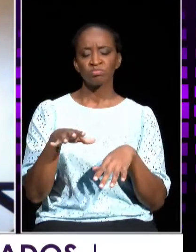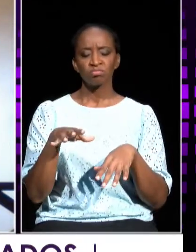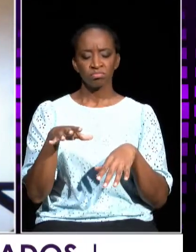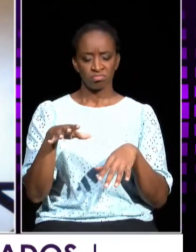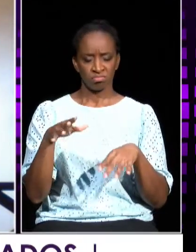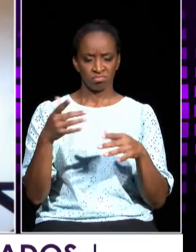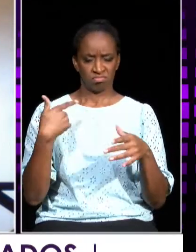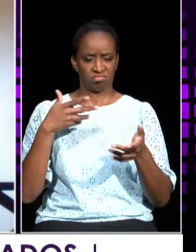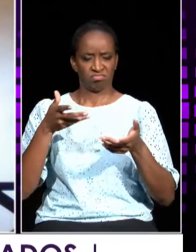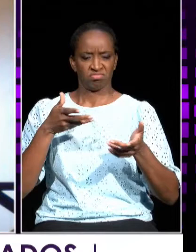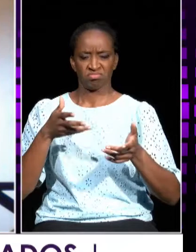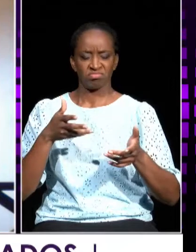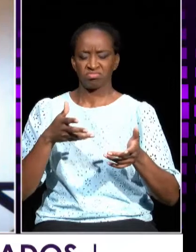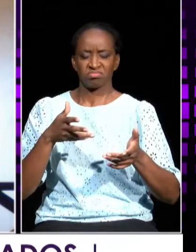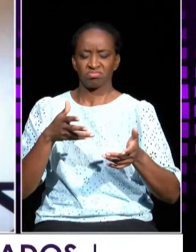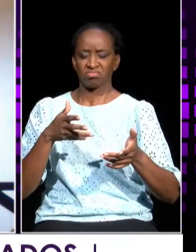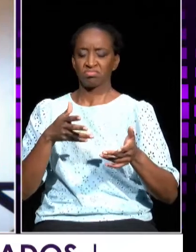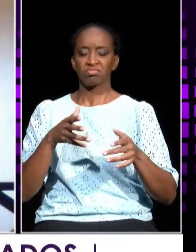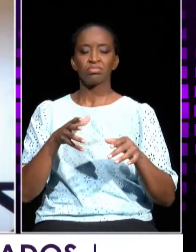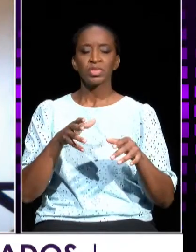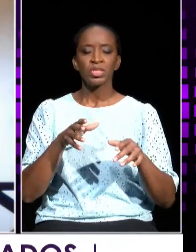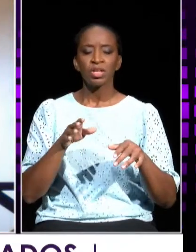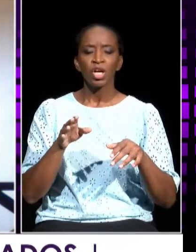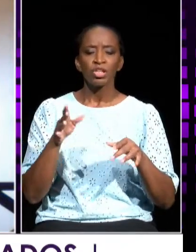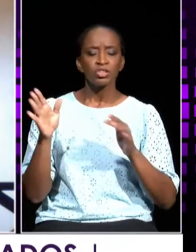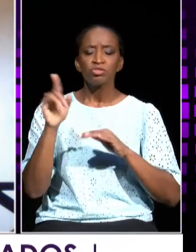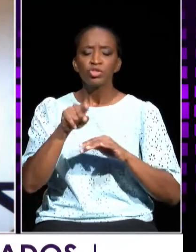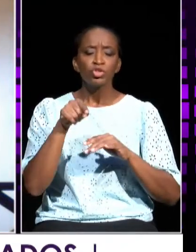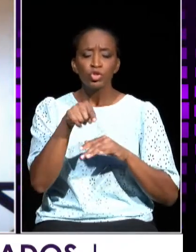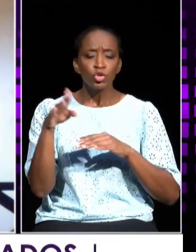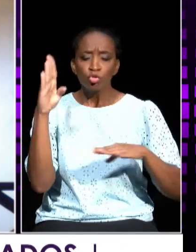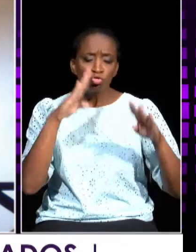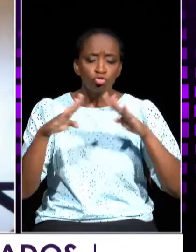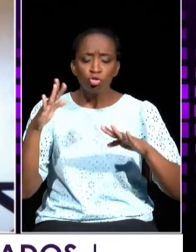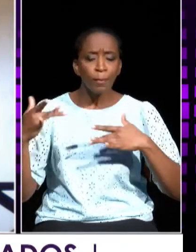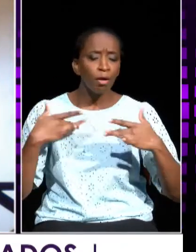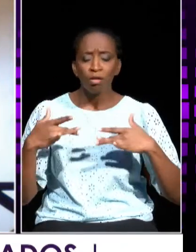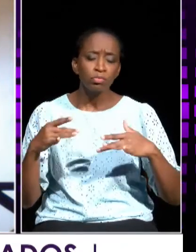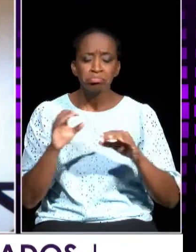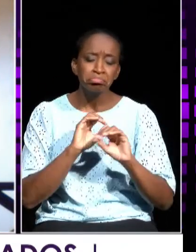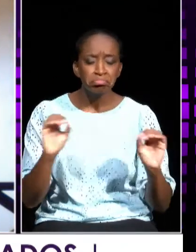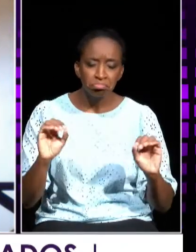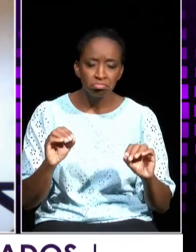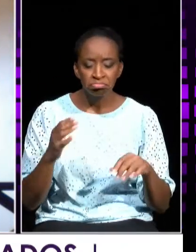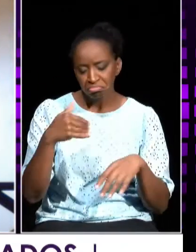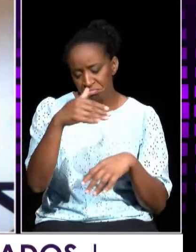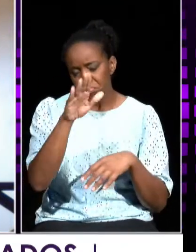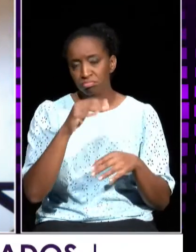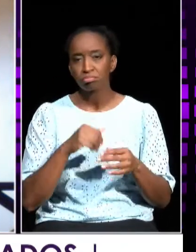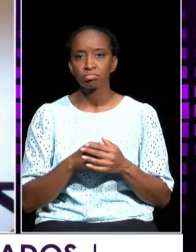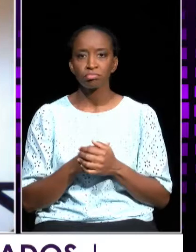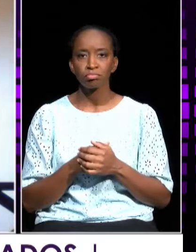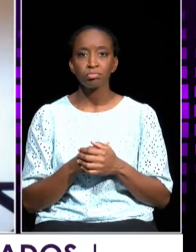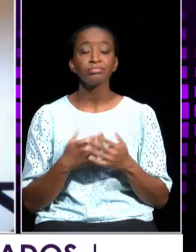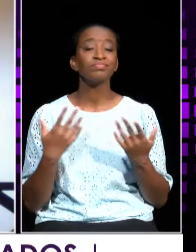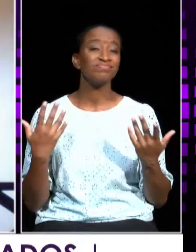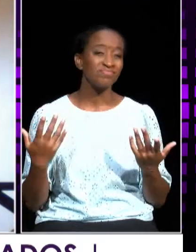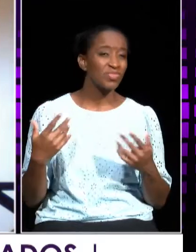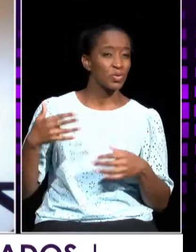extended family, from the time we've moved away from community spirit and from community life, from the time we